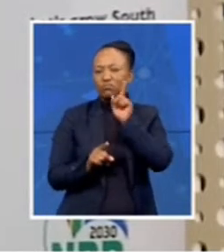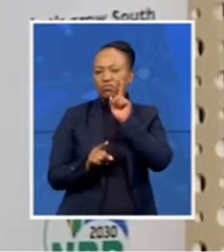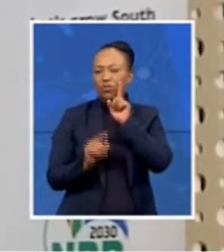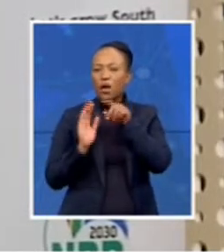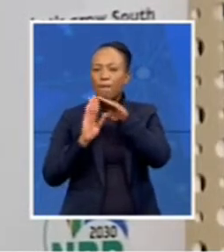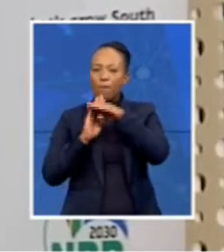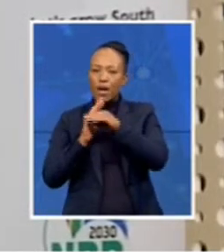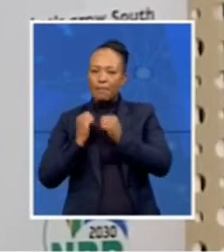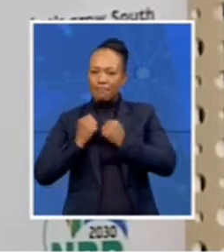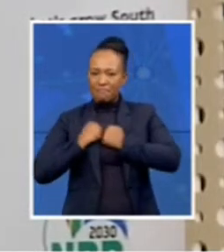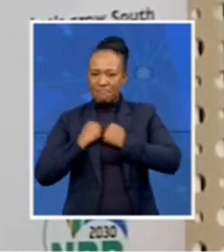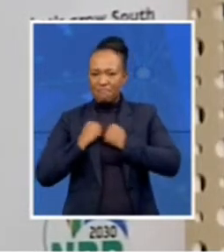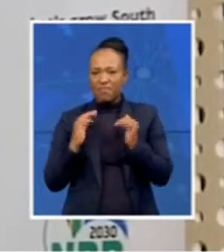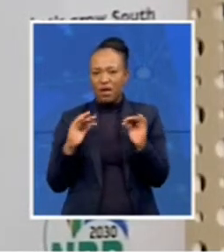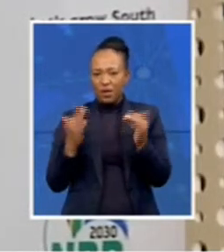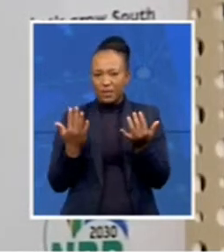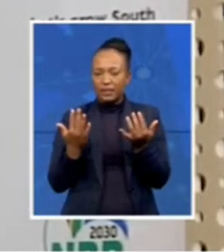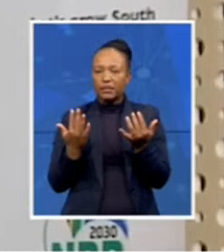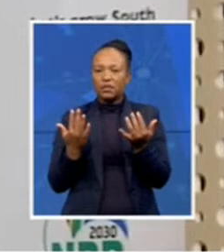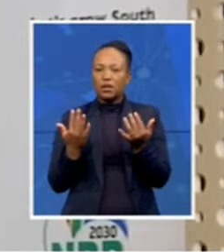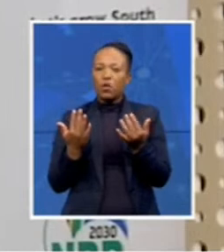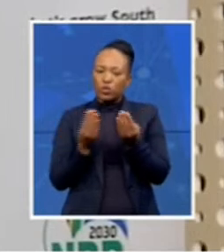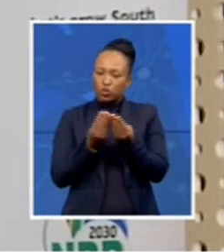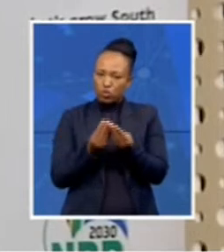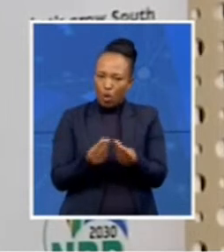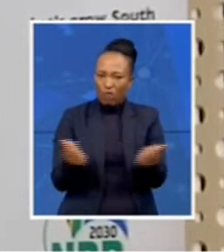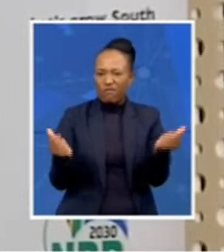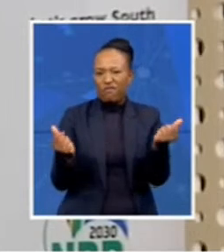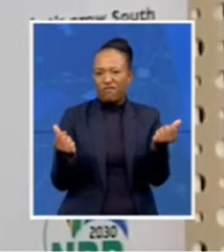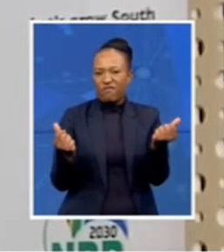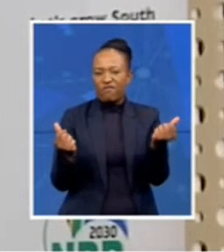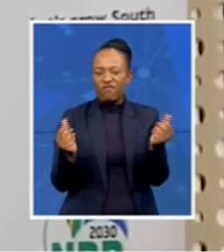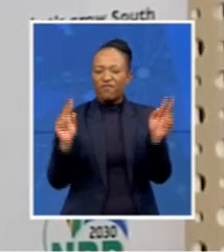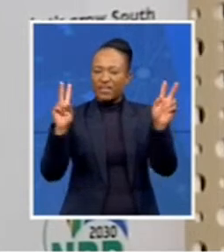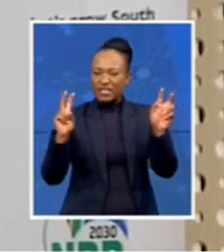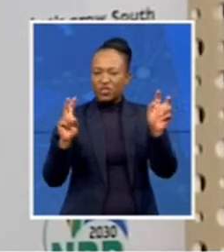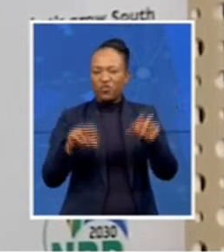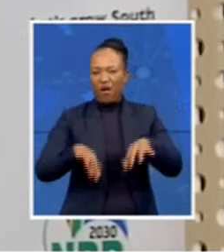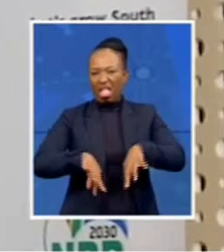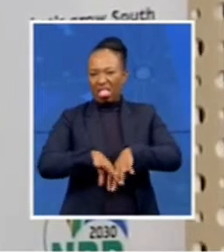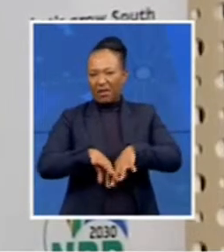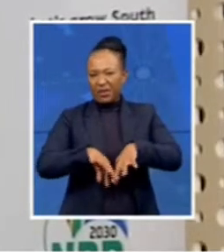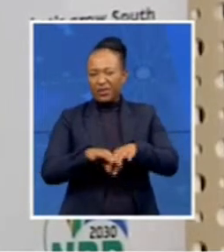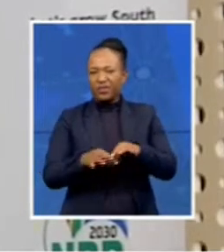to address these matters. We will be taking progress in detail on this matter.